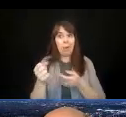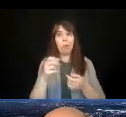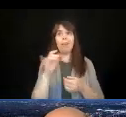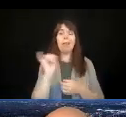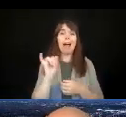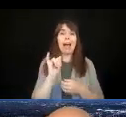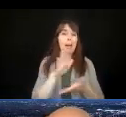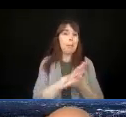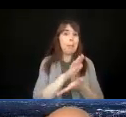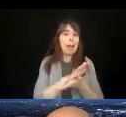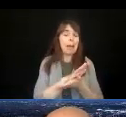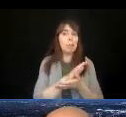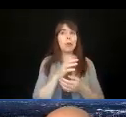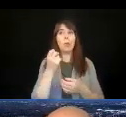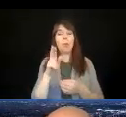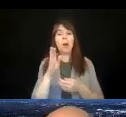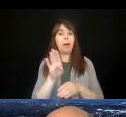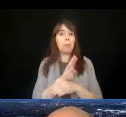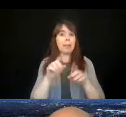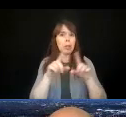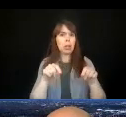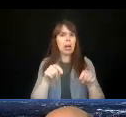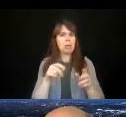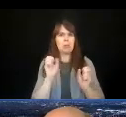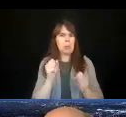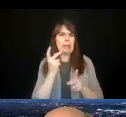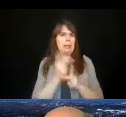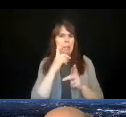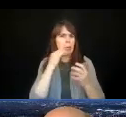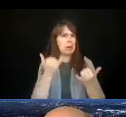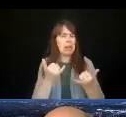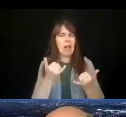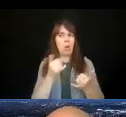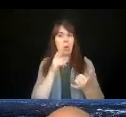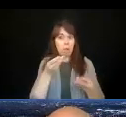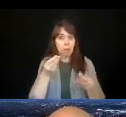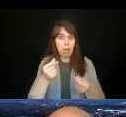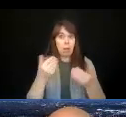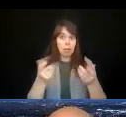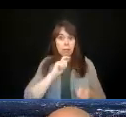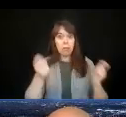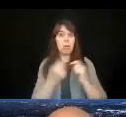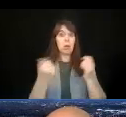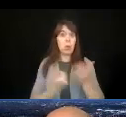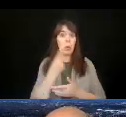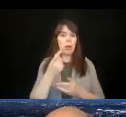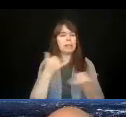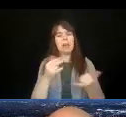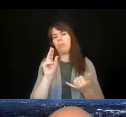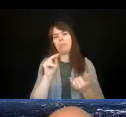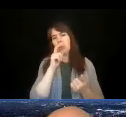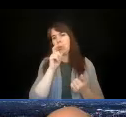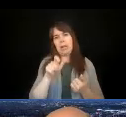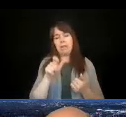stationery, business cards, etc., we're not going to invest in the expense to change those things until